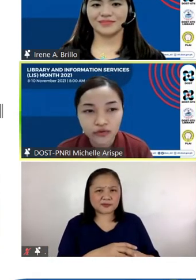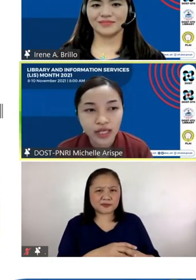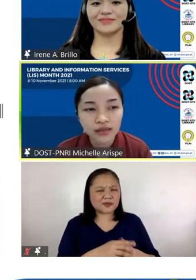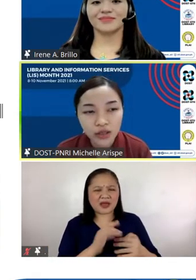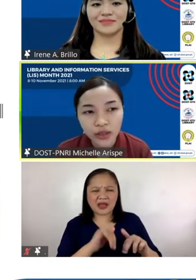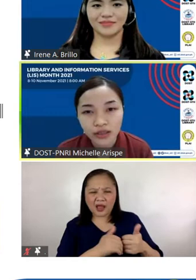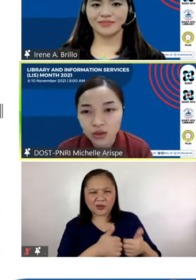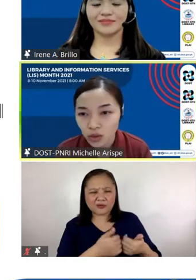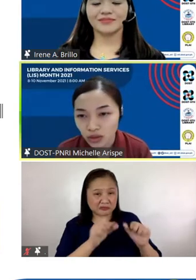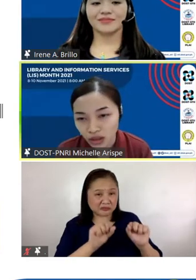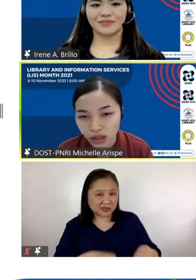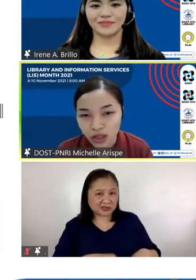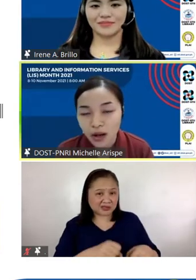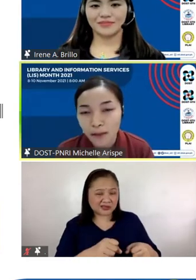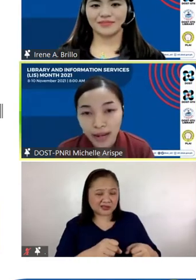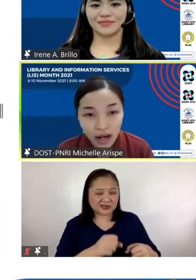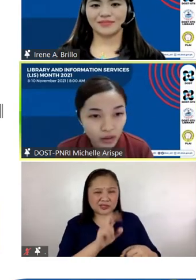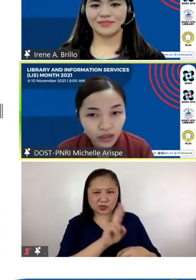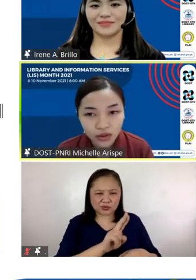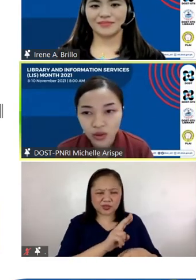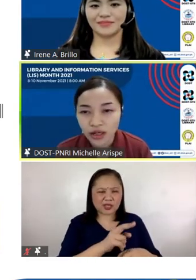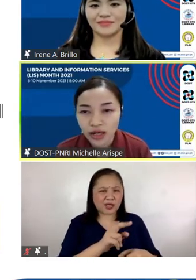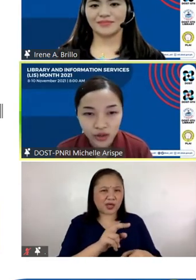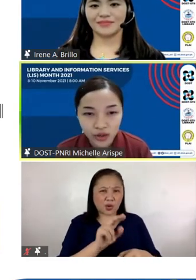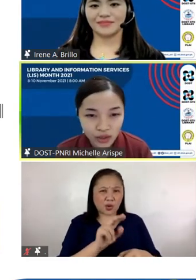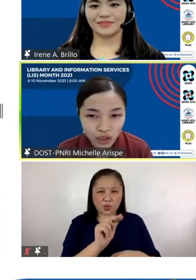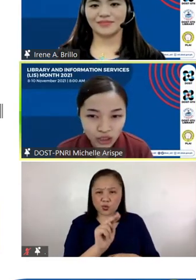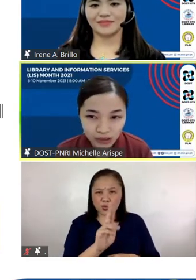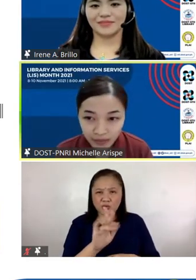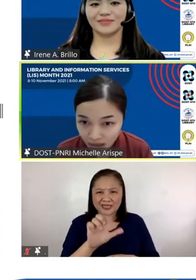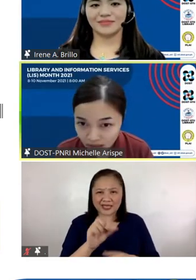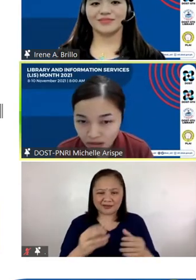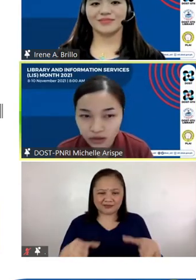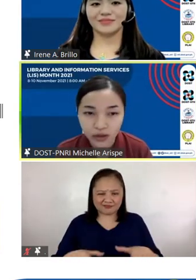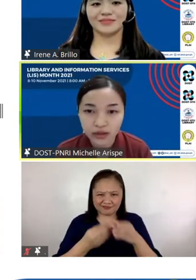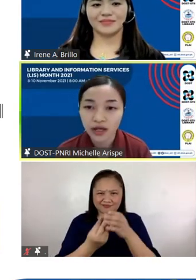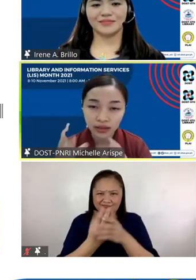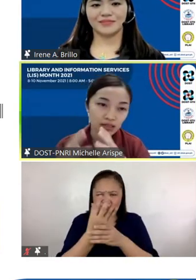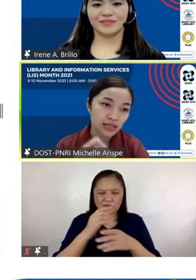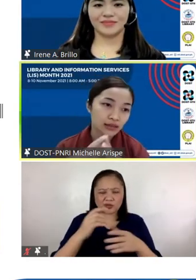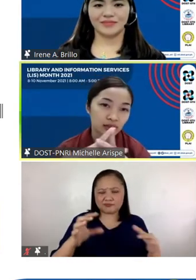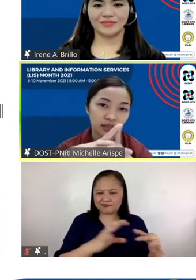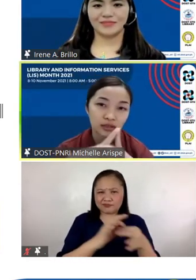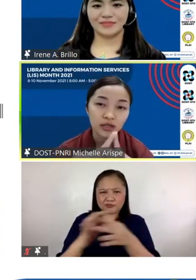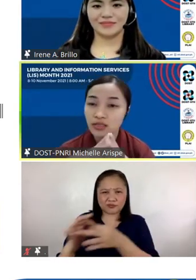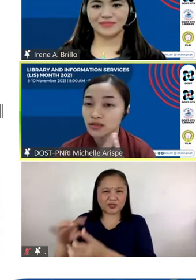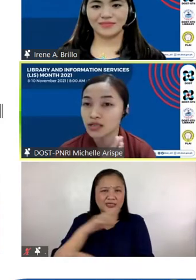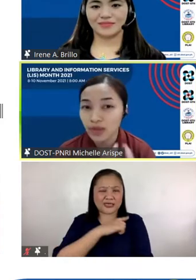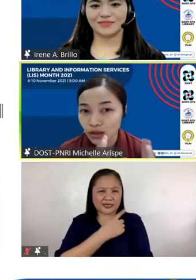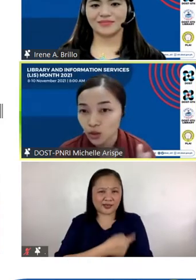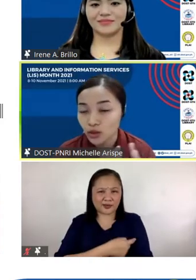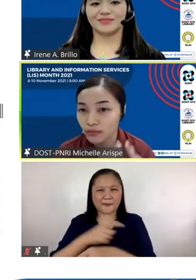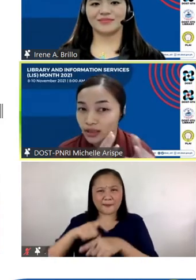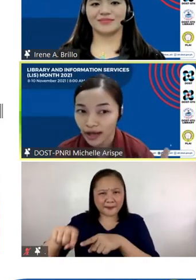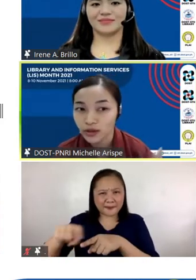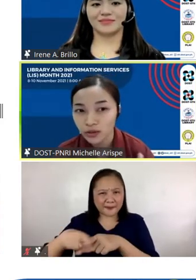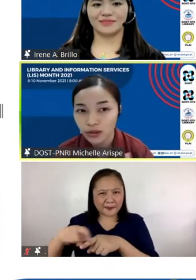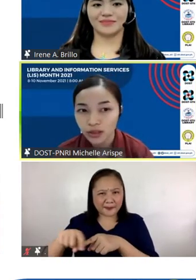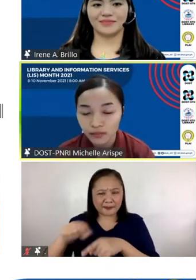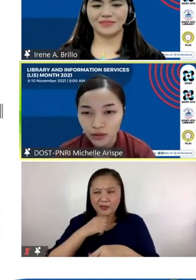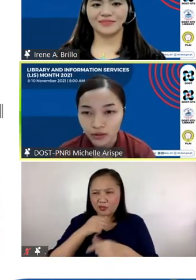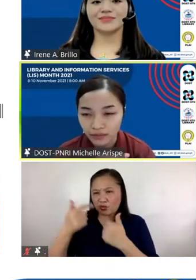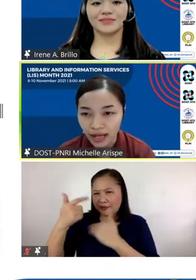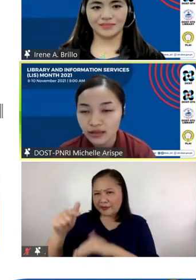feasibility of integrating nuclear power into our energy mix. No, not just limited to the